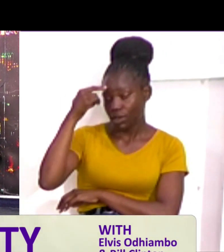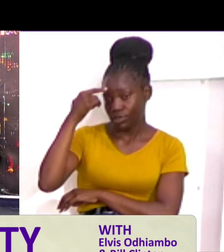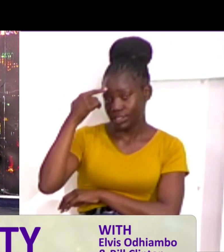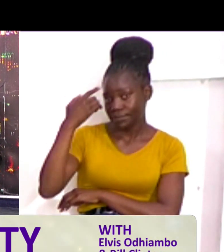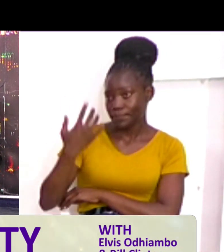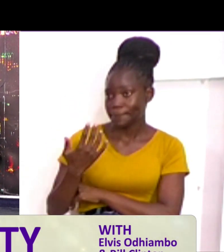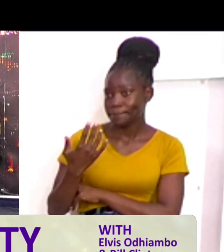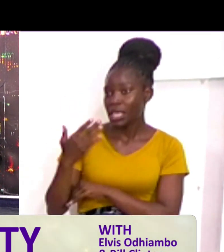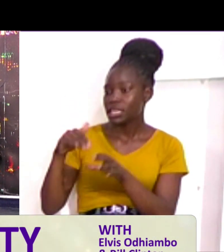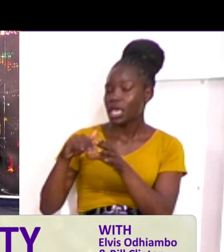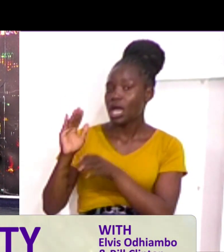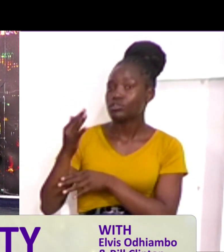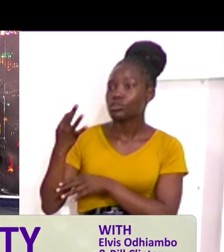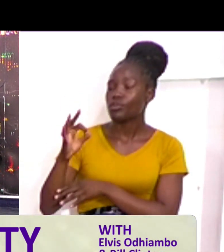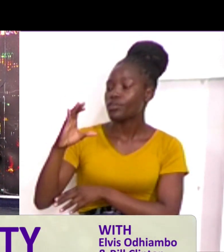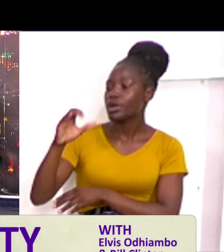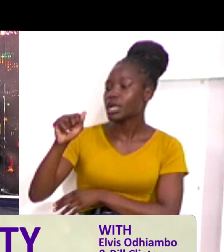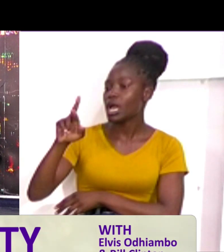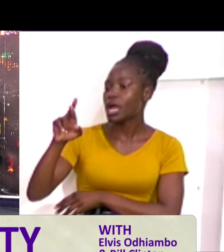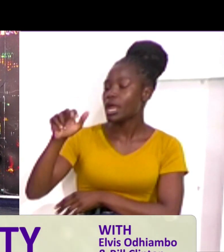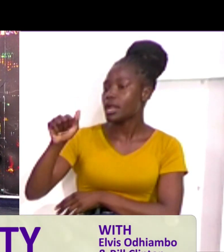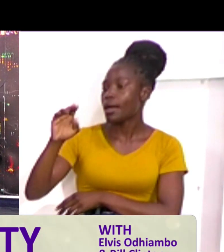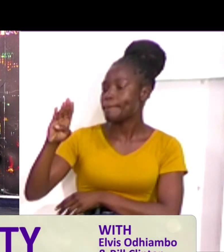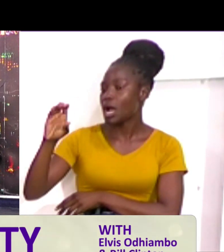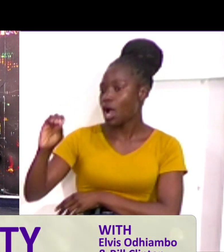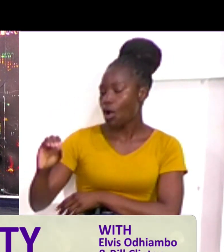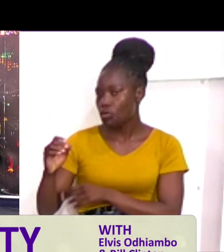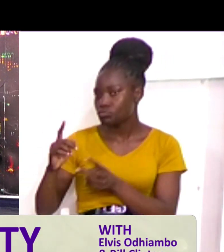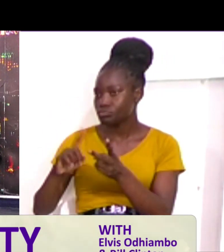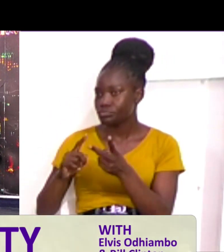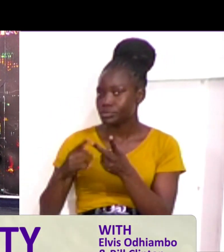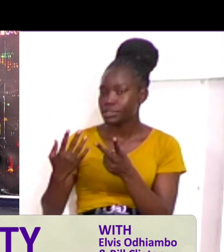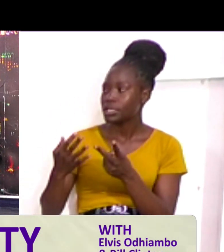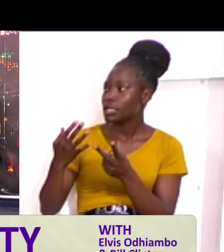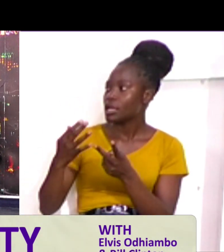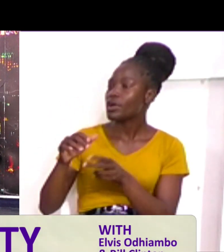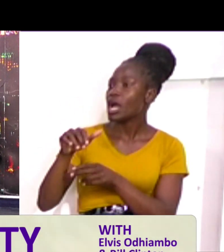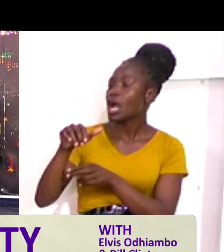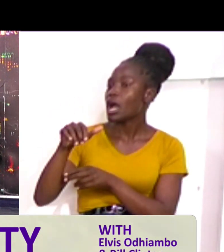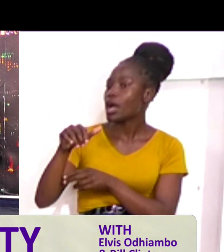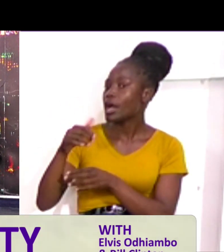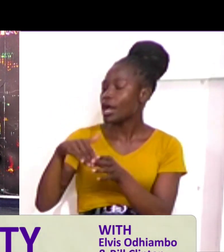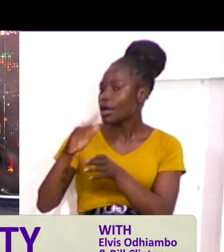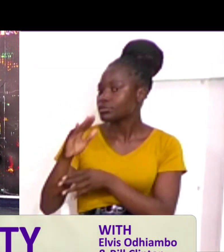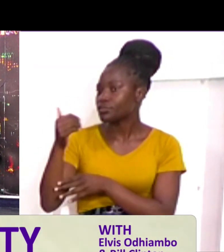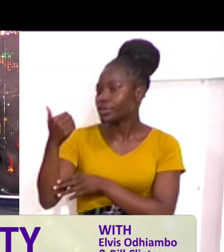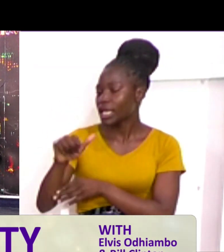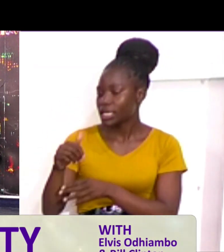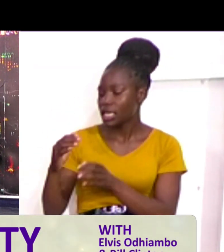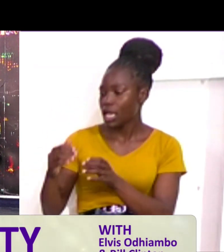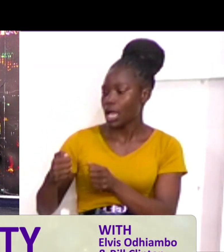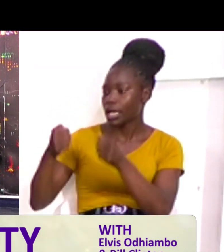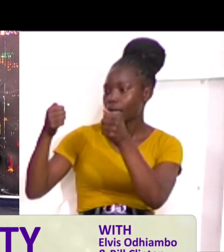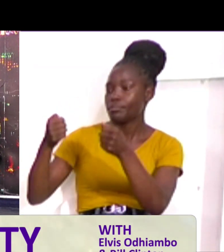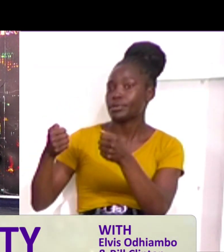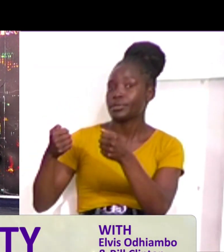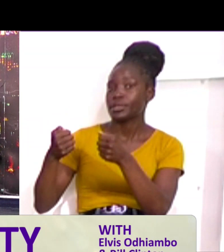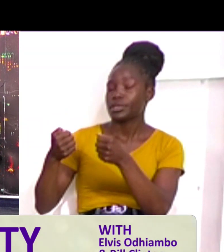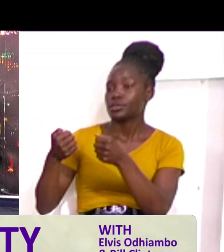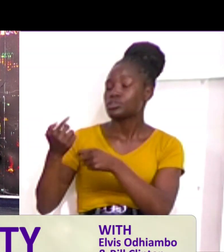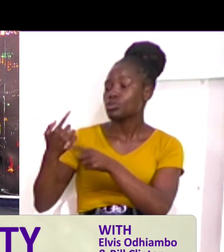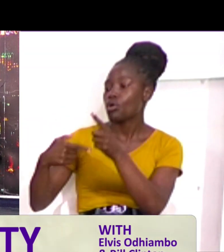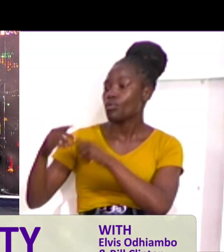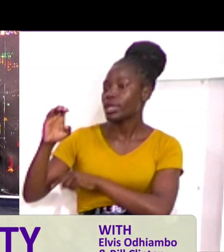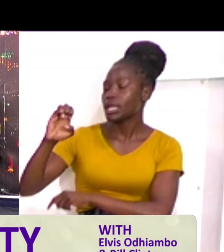out of Carabao Cup, they are out of any other cup, they cannot, let me say, they may not win